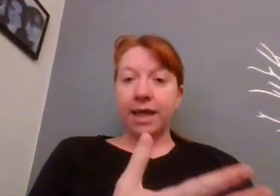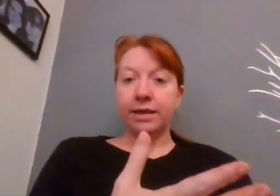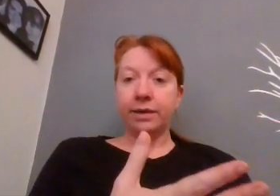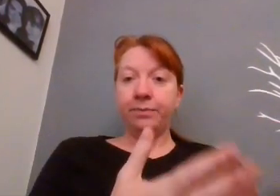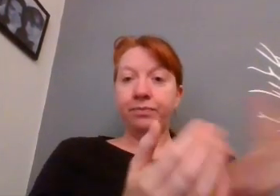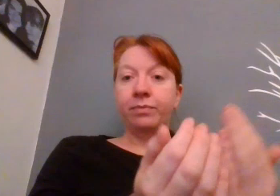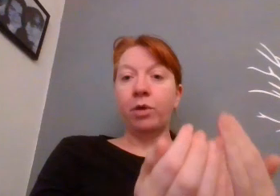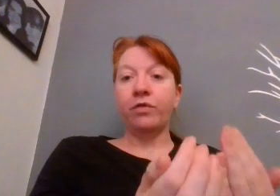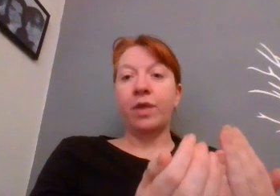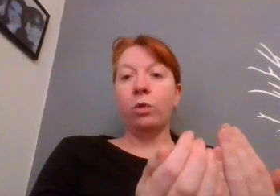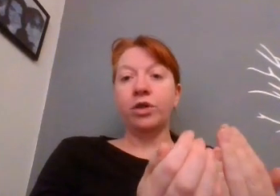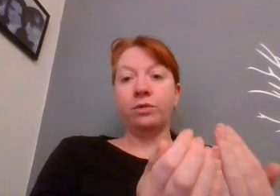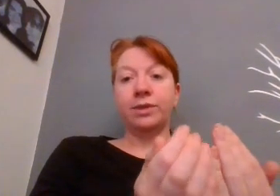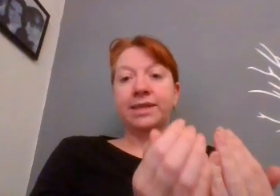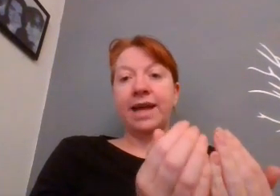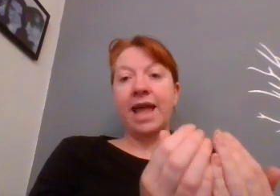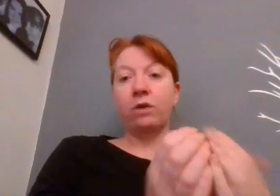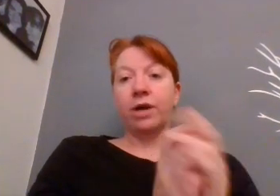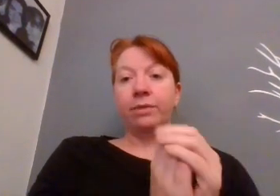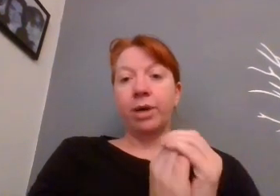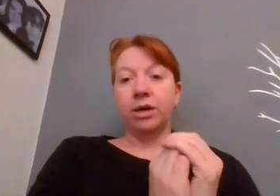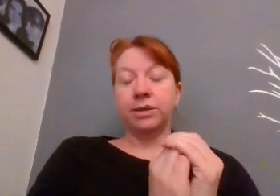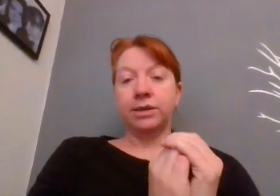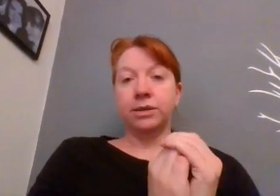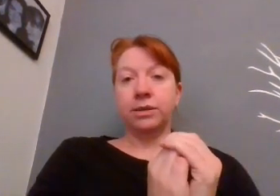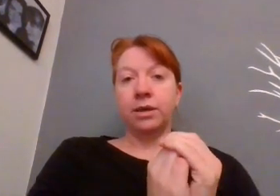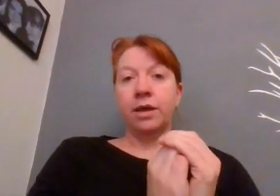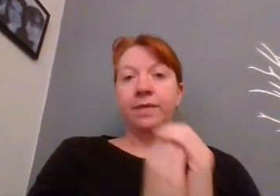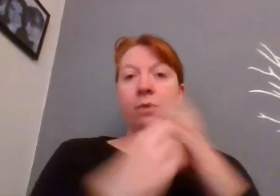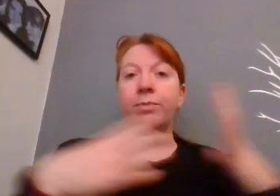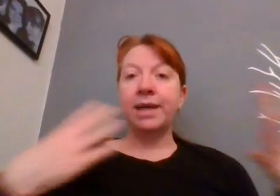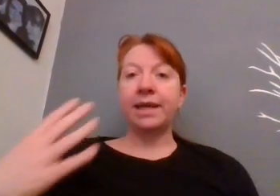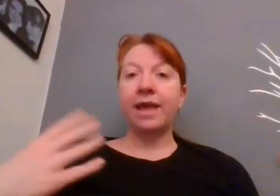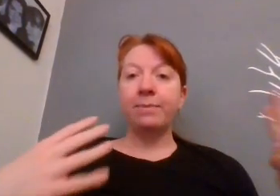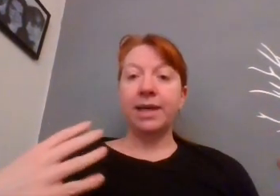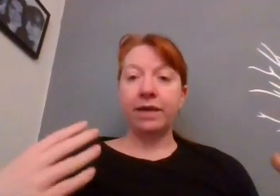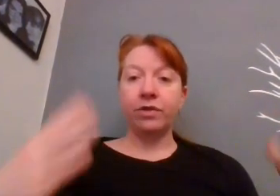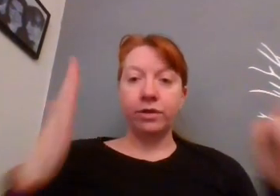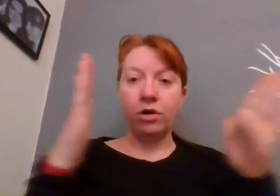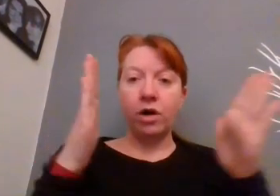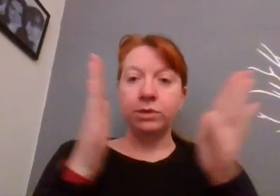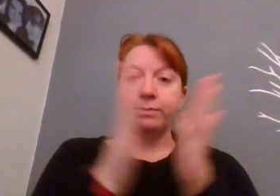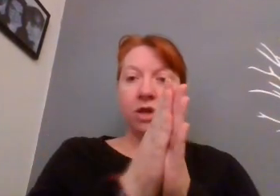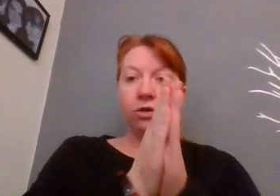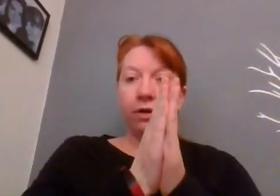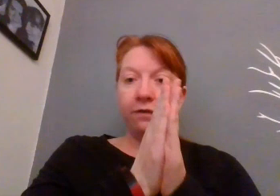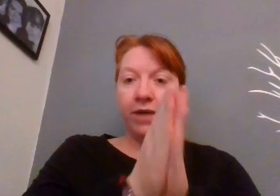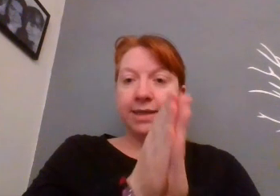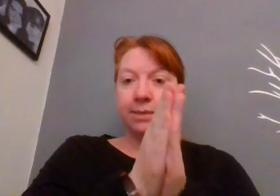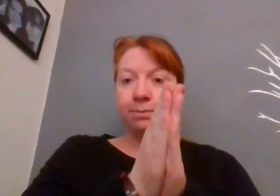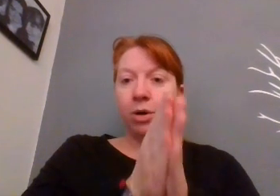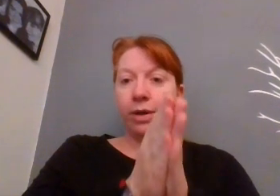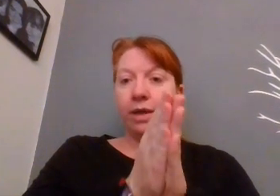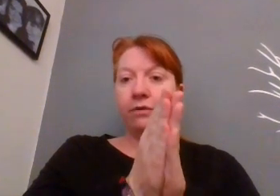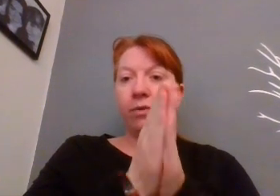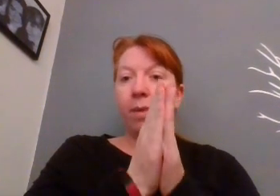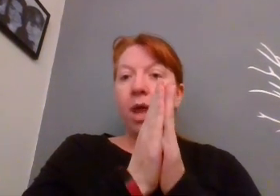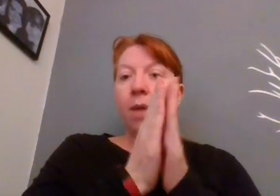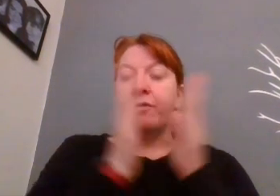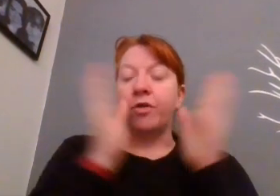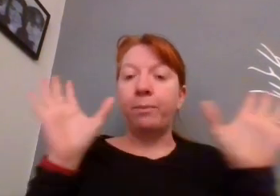back together, both their watches would say an hour had passed. They believed that time was measured at a fixed